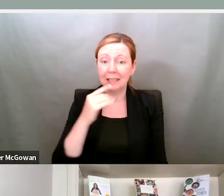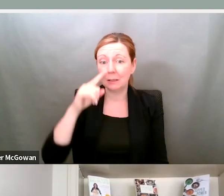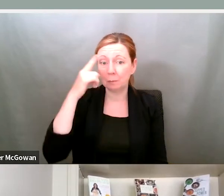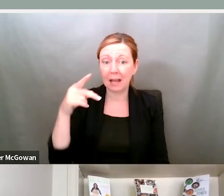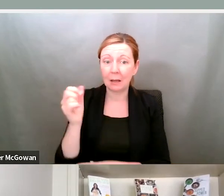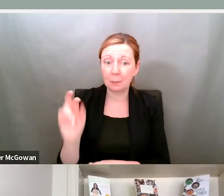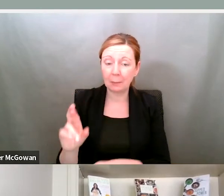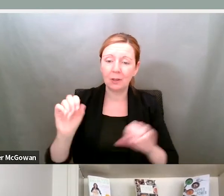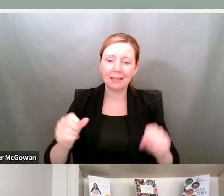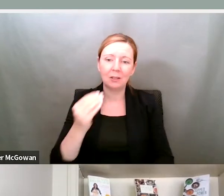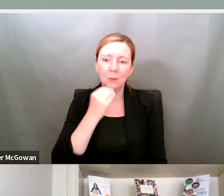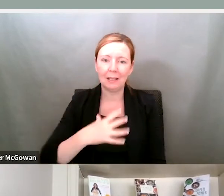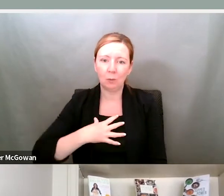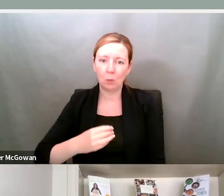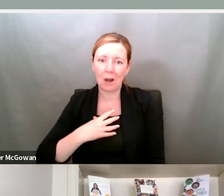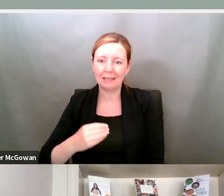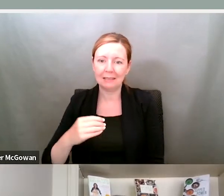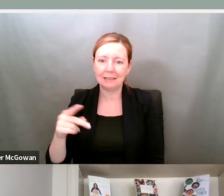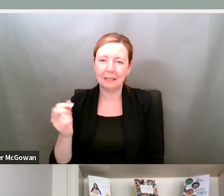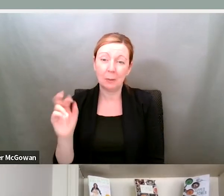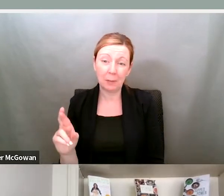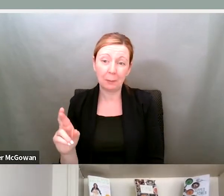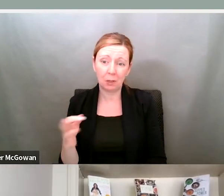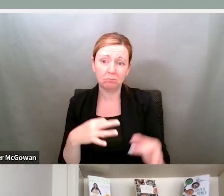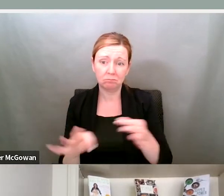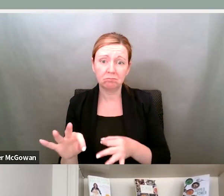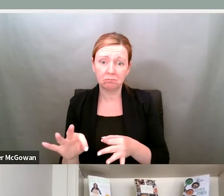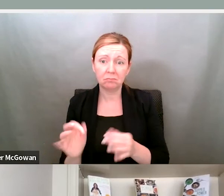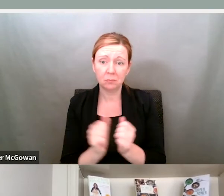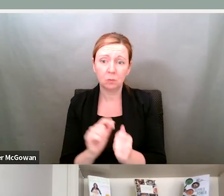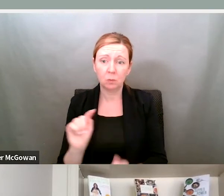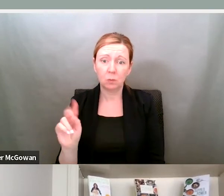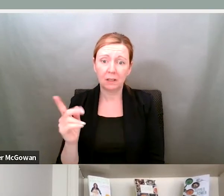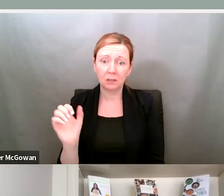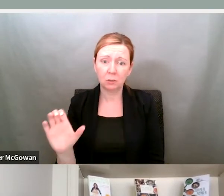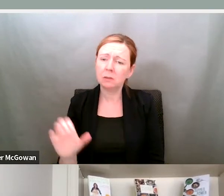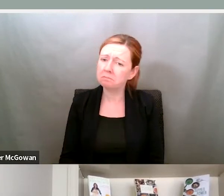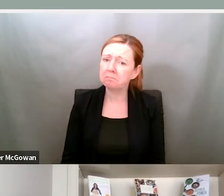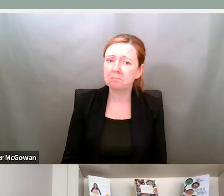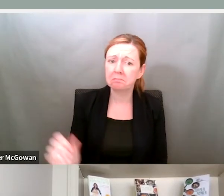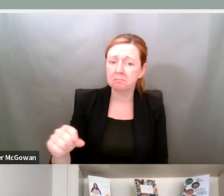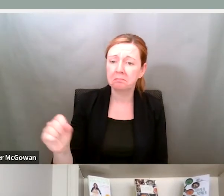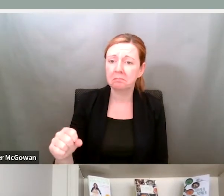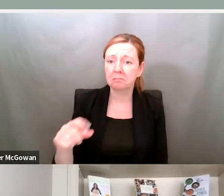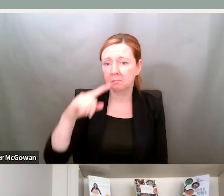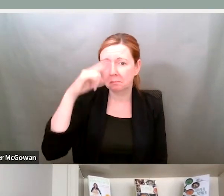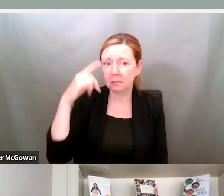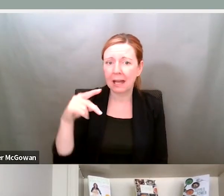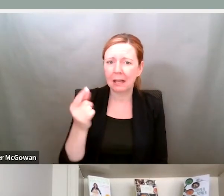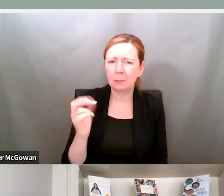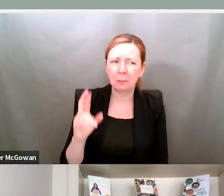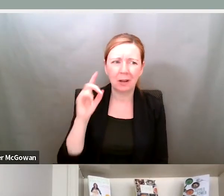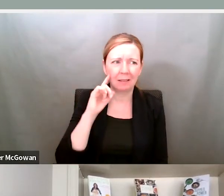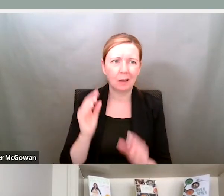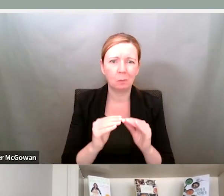you eat white pepper? Or would that work in place well with turmeric? Yeah, you could. Black pepper has been more, I think